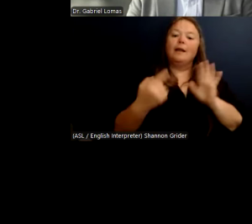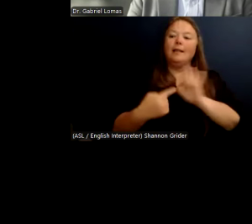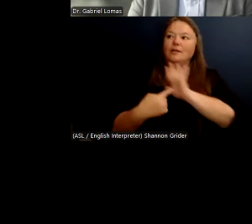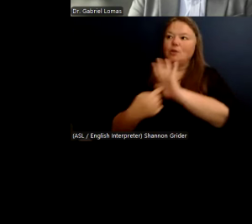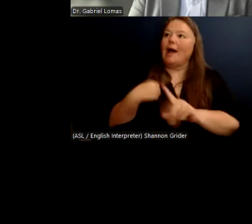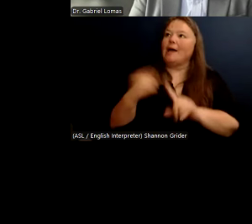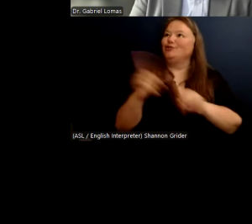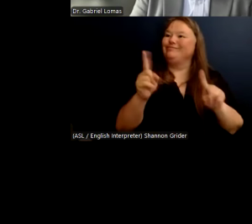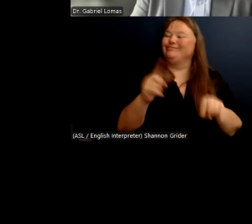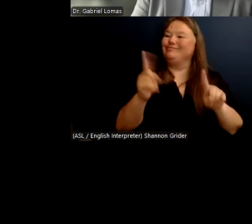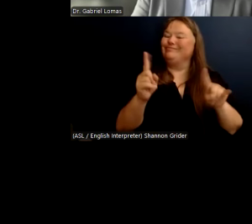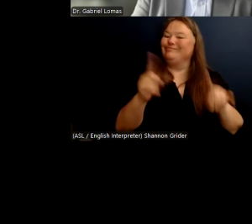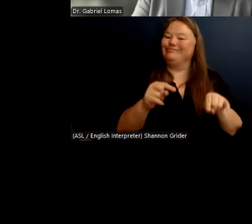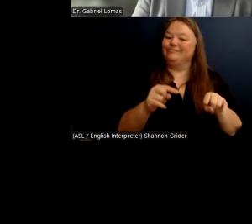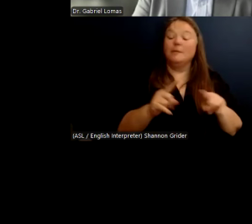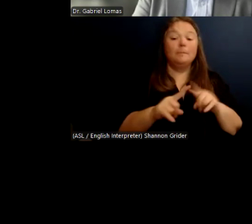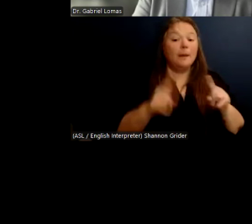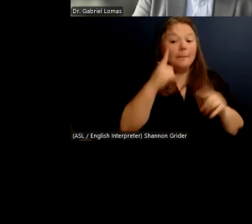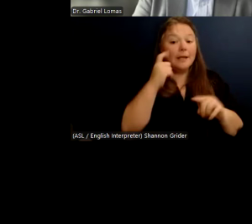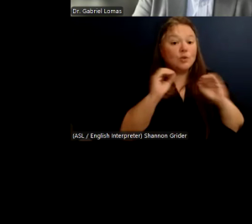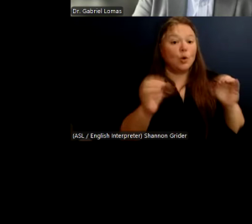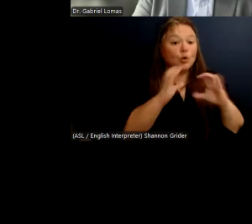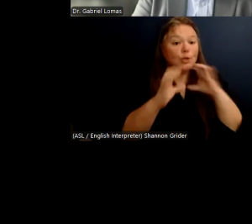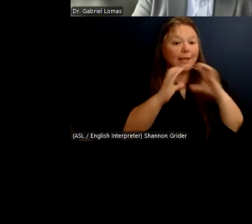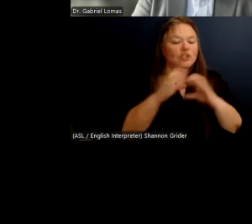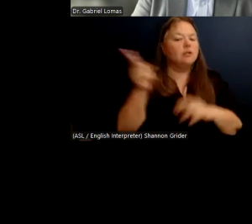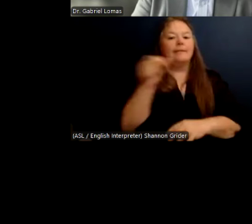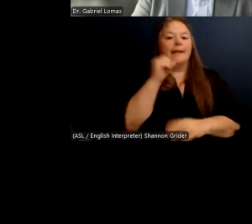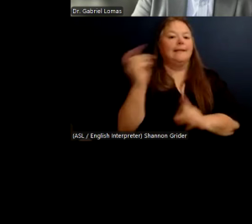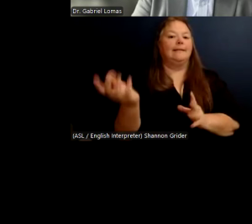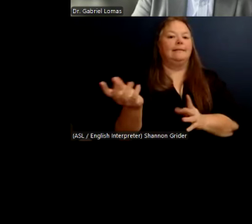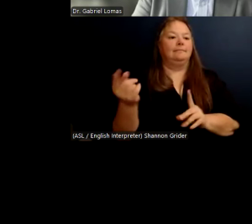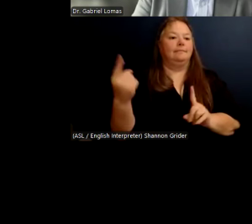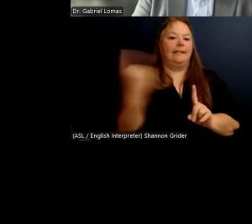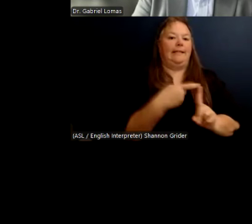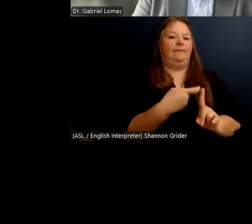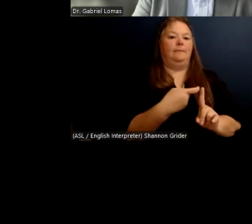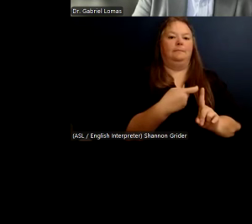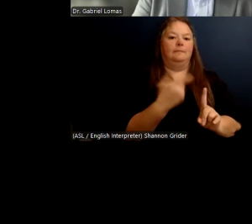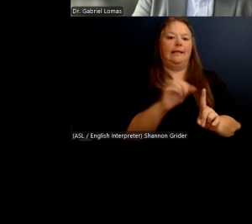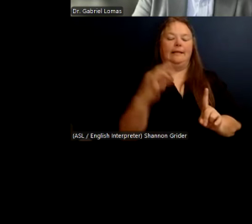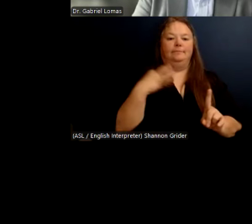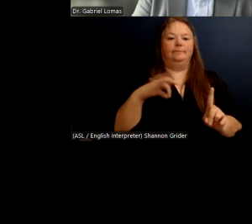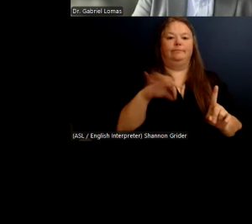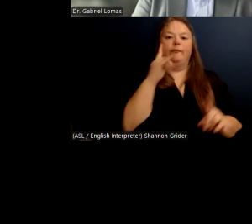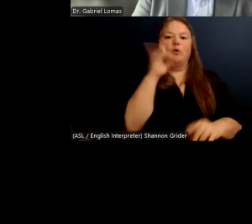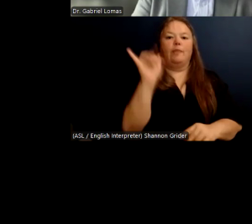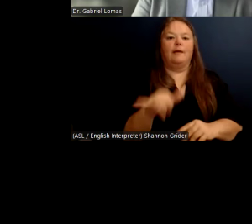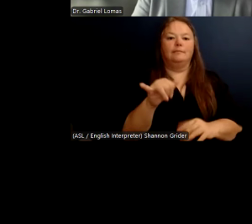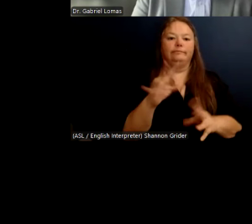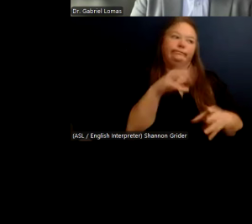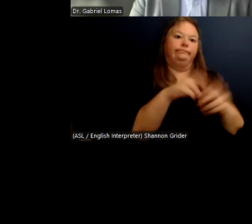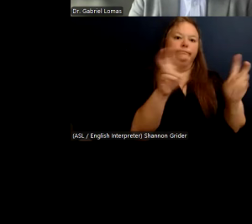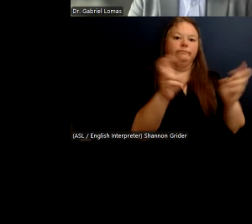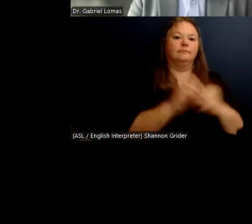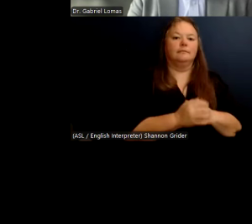And because there wasn't communication, they didn't give him the points for that participation. So again, we really need to look